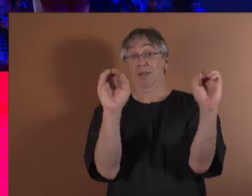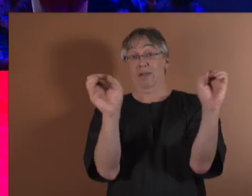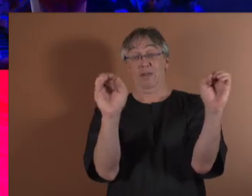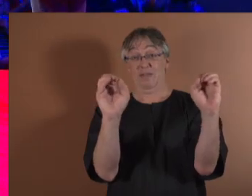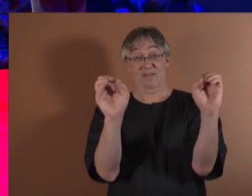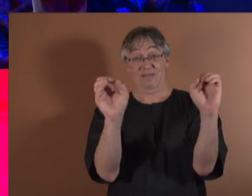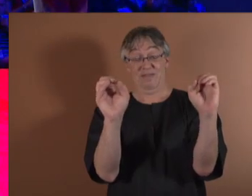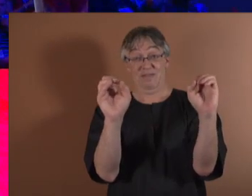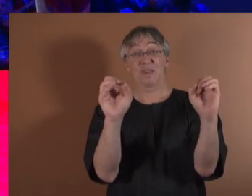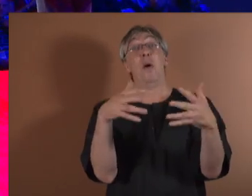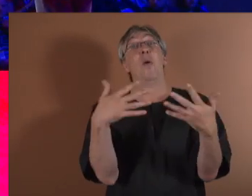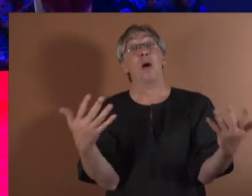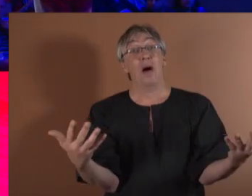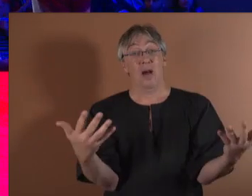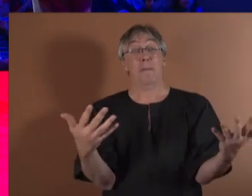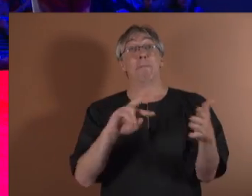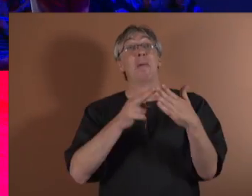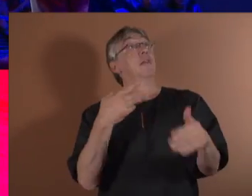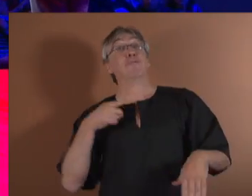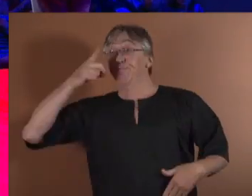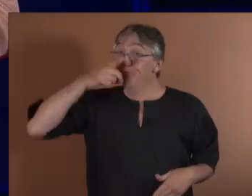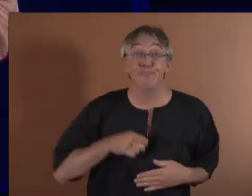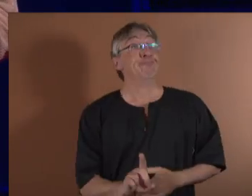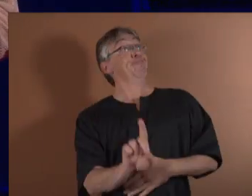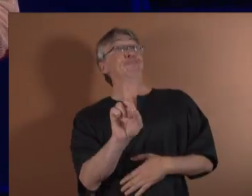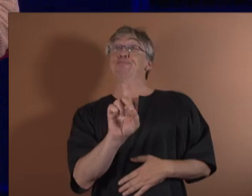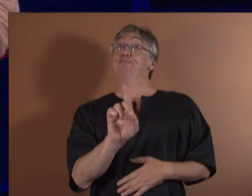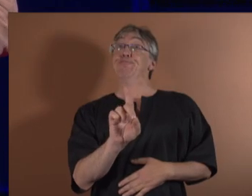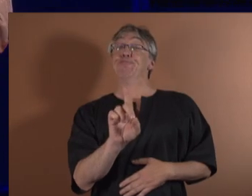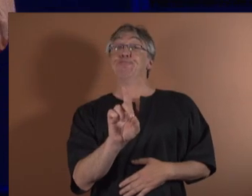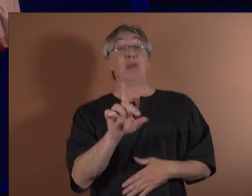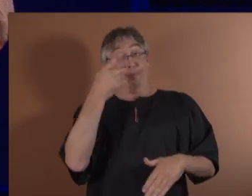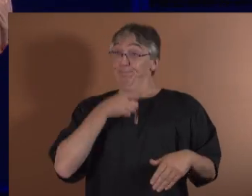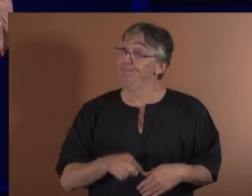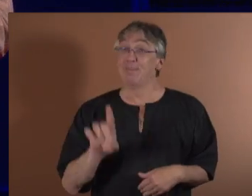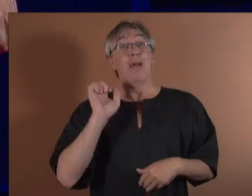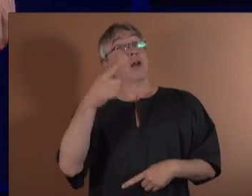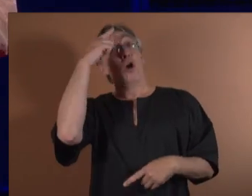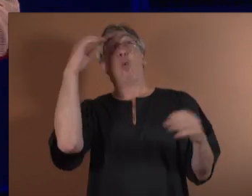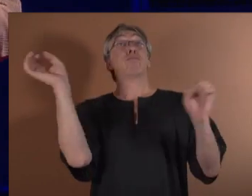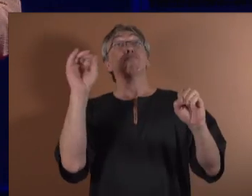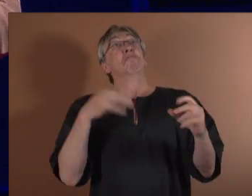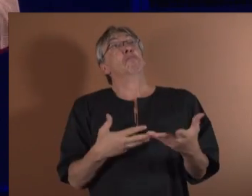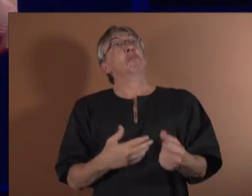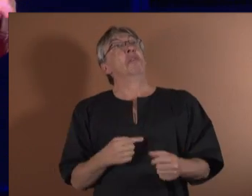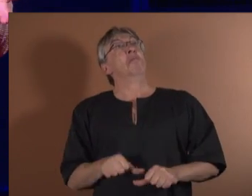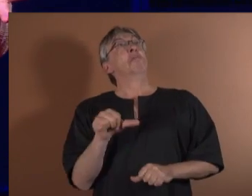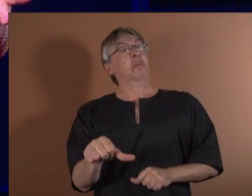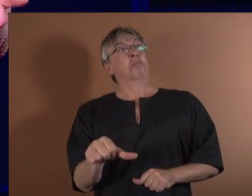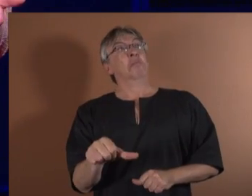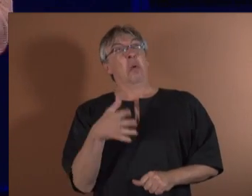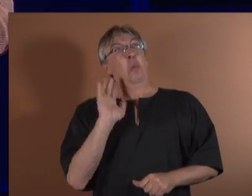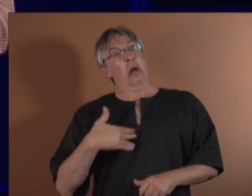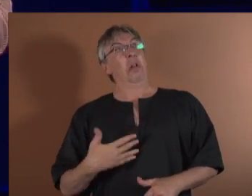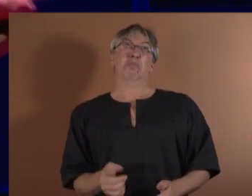much me as I can be wherever I show up and whatever I'm doing. And also to be able to trust that what I'm doing is the best thing to be